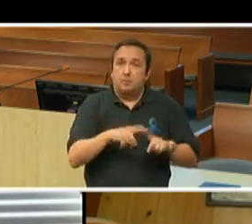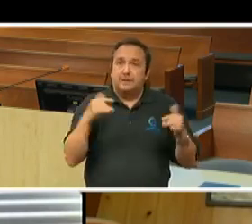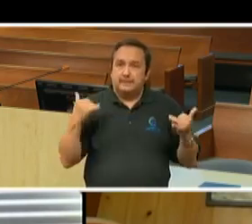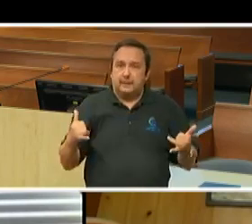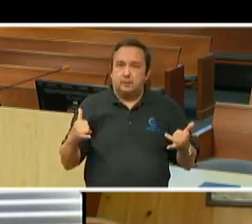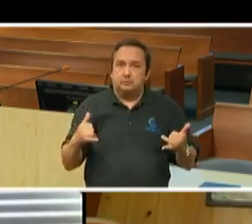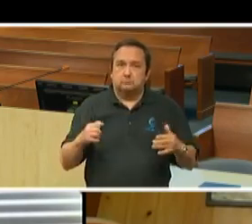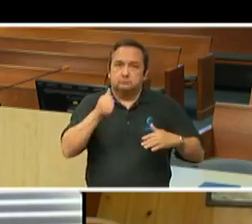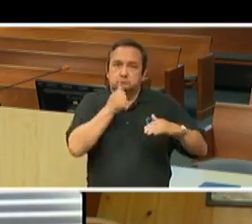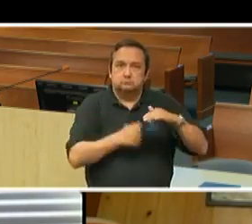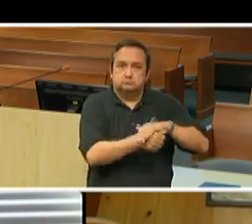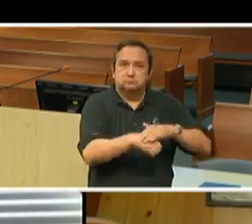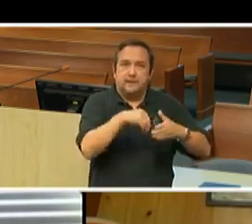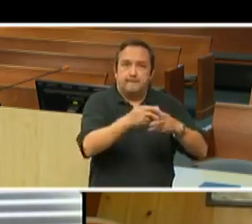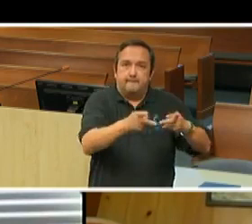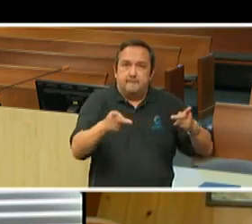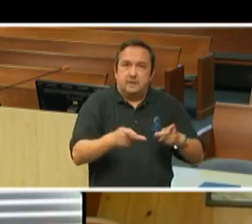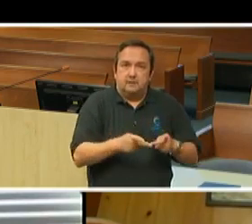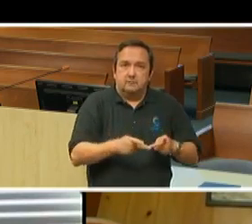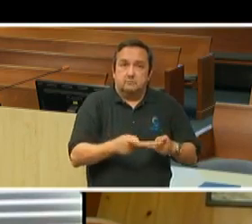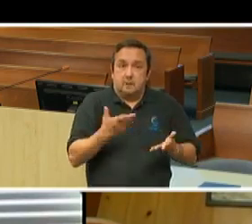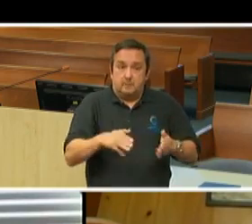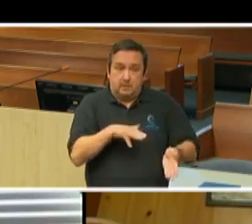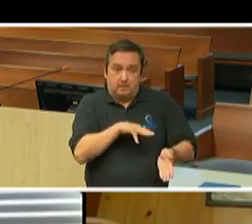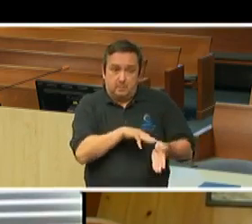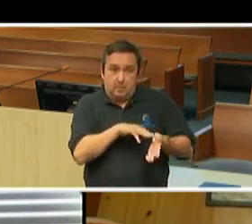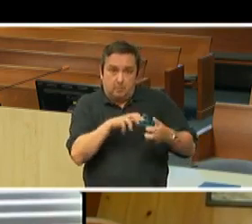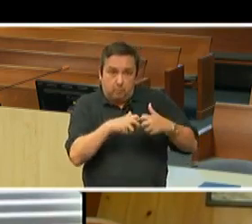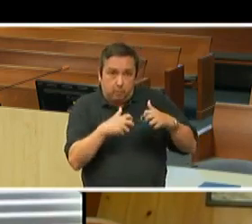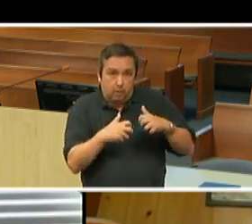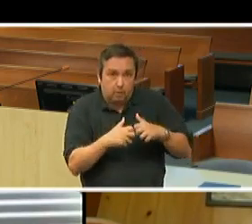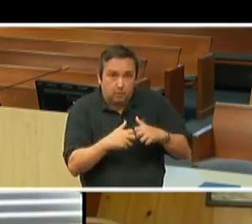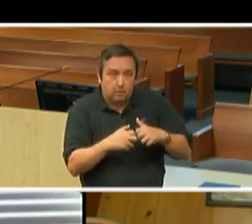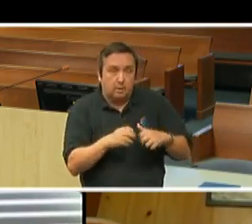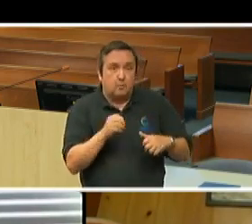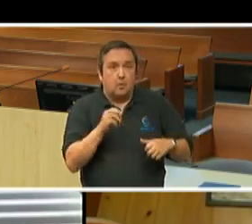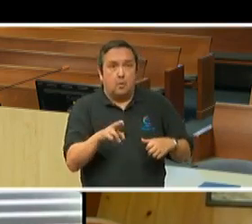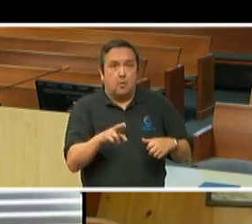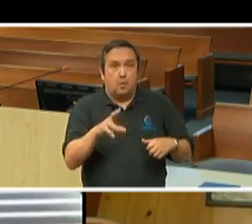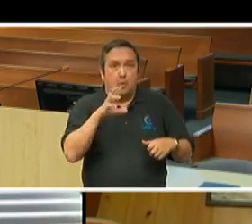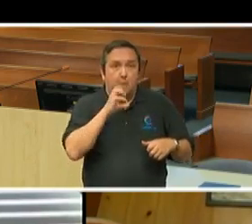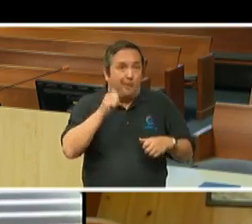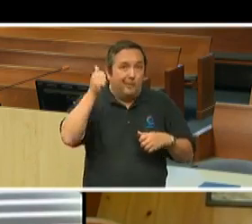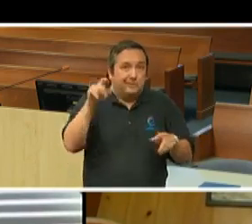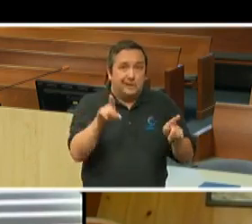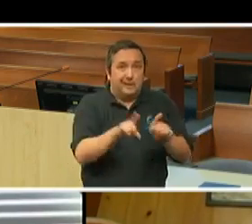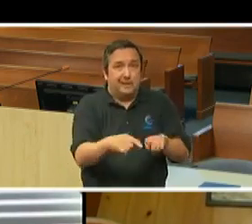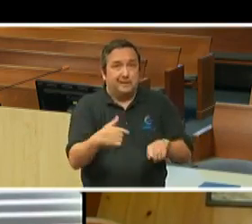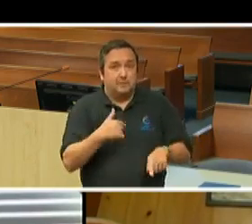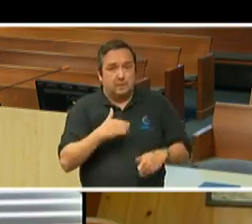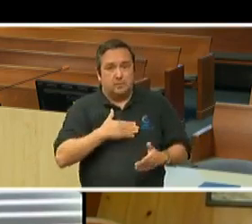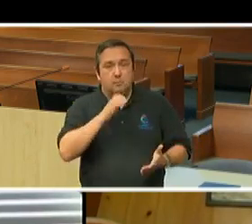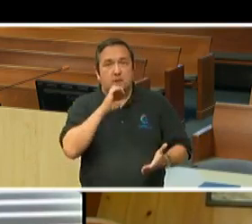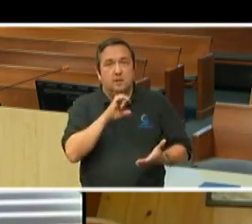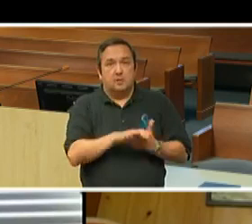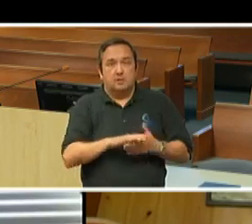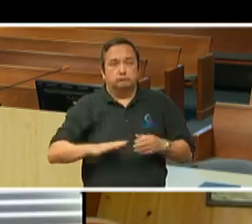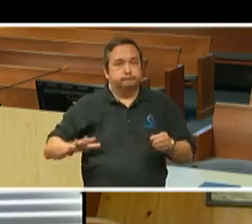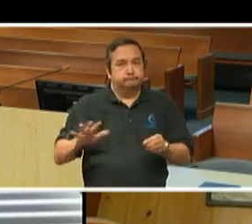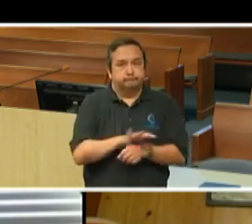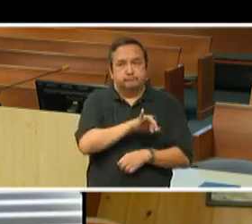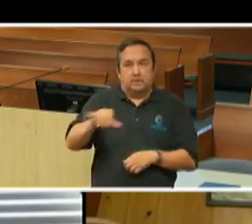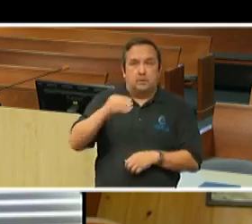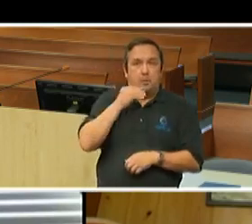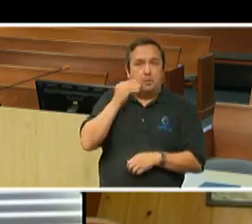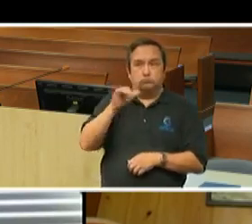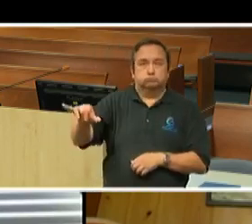they're sheltering in place because they may have a medical condition or they're of age like me. I mean, my wife is totally quarantined. She's not